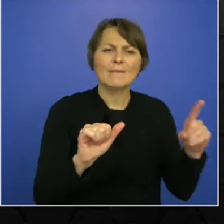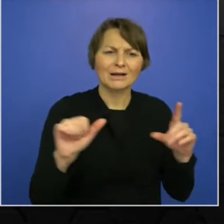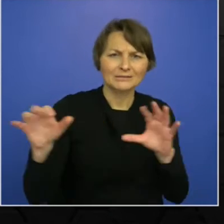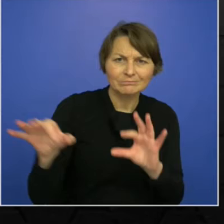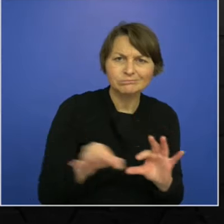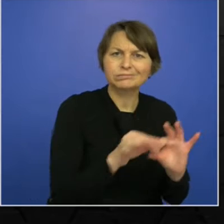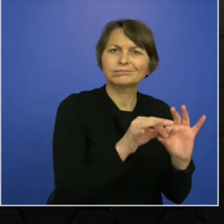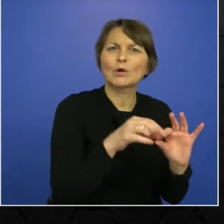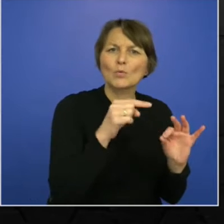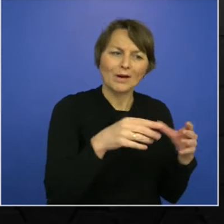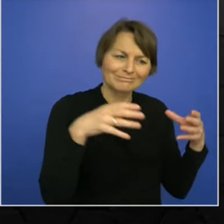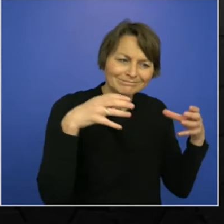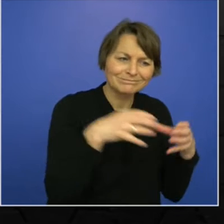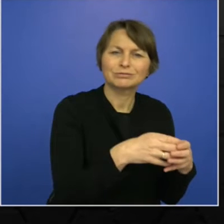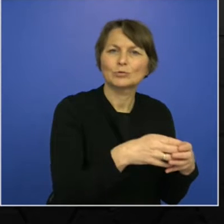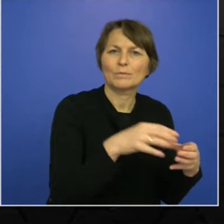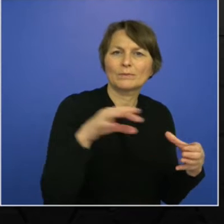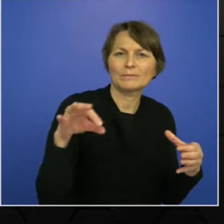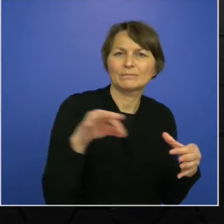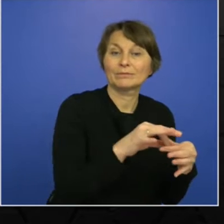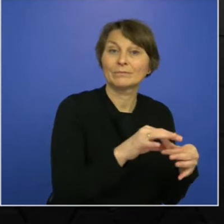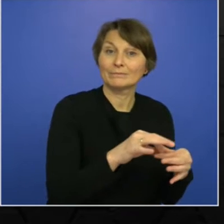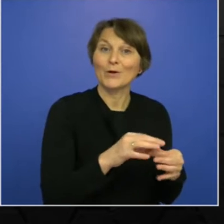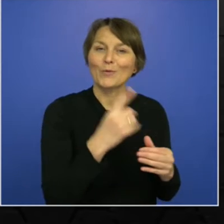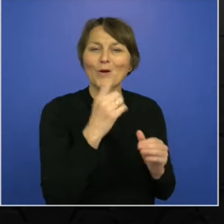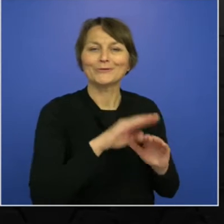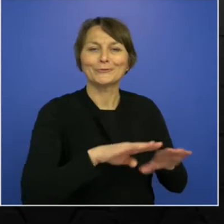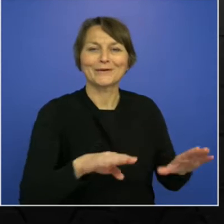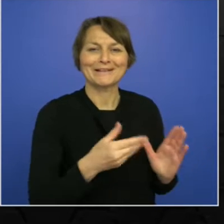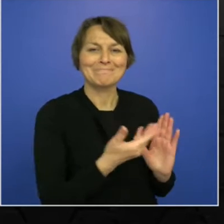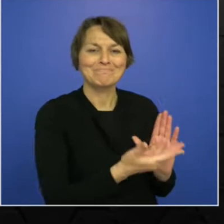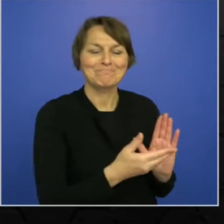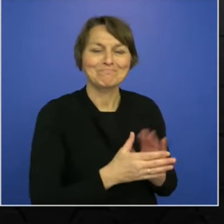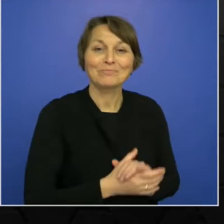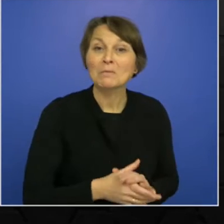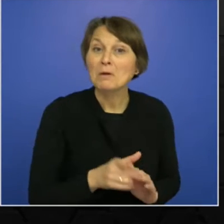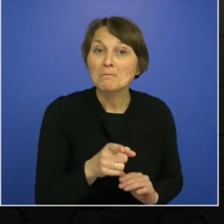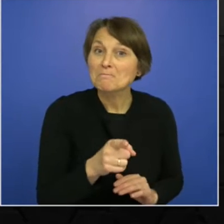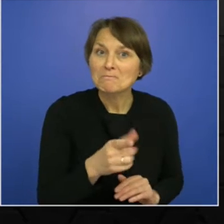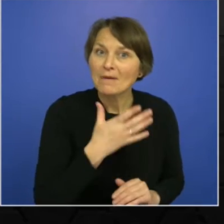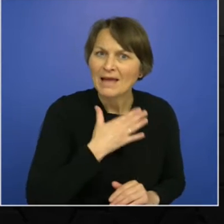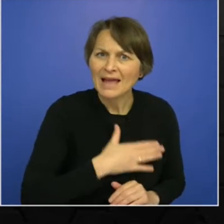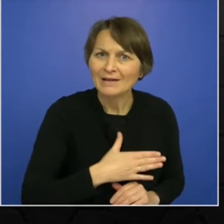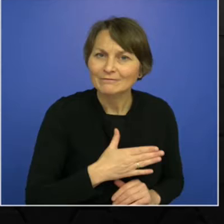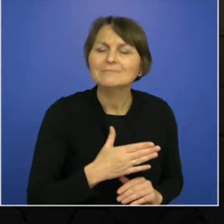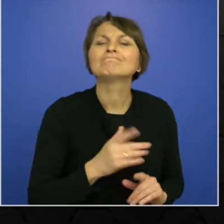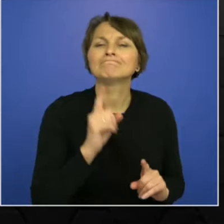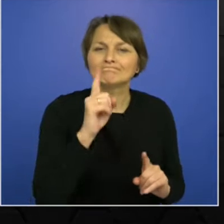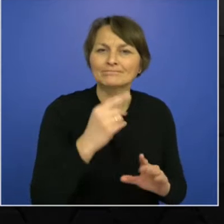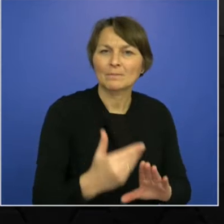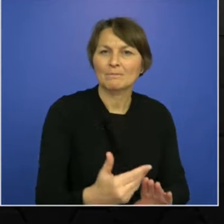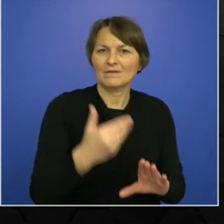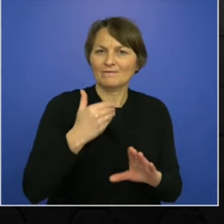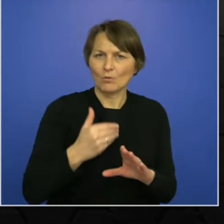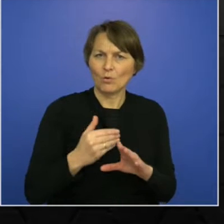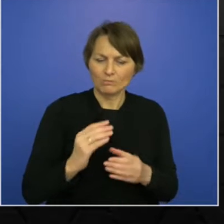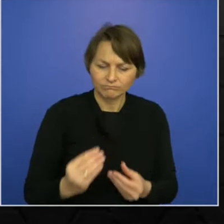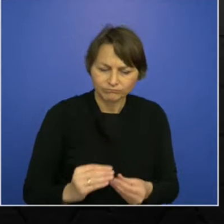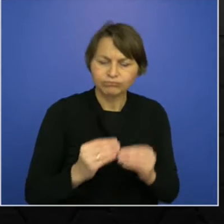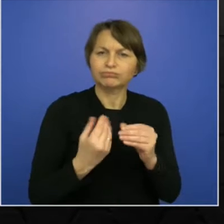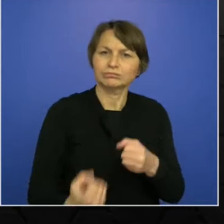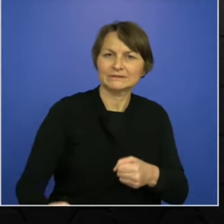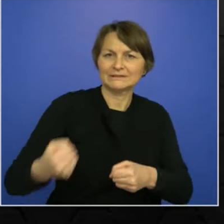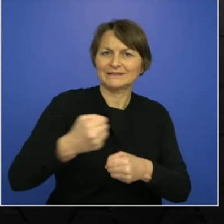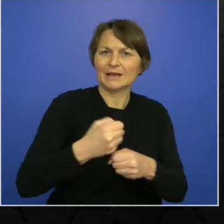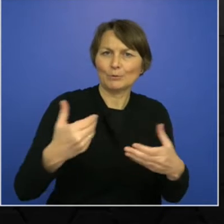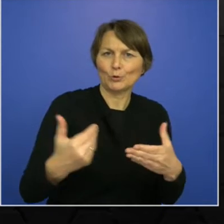group. So I have one ready, but if you don't have a resource group ready, you can just create a new one. The